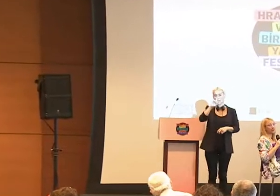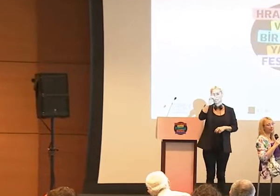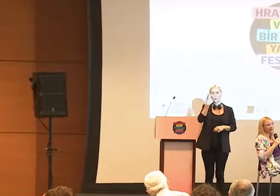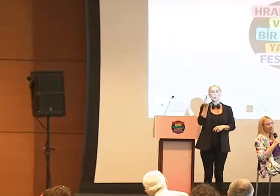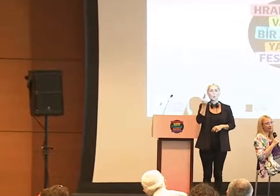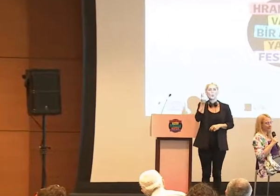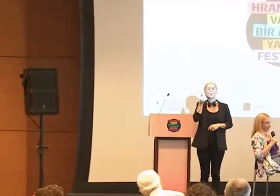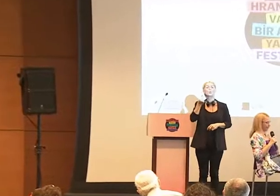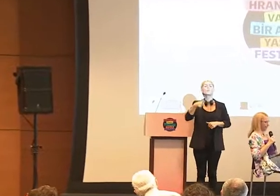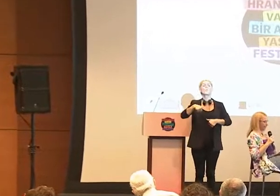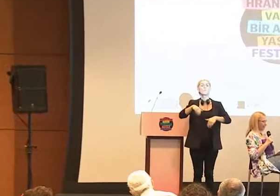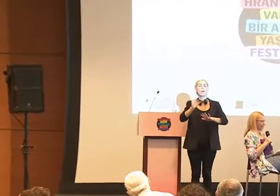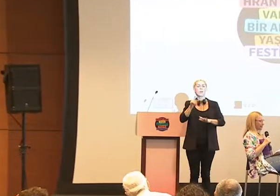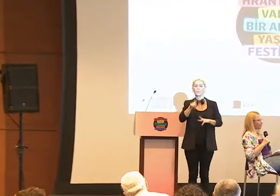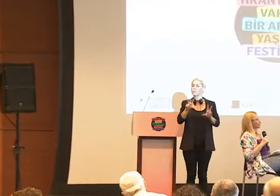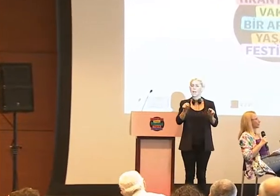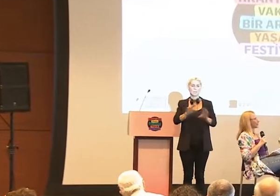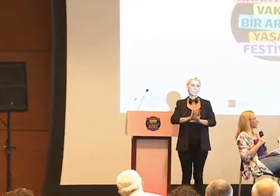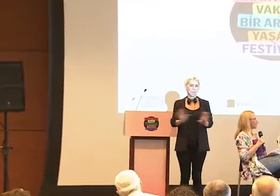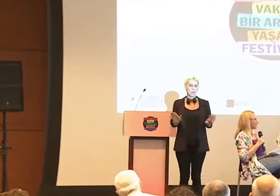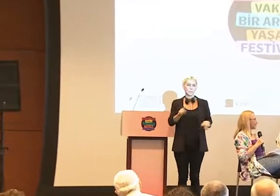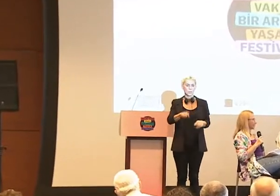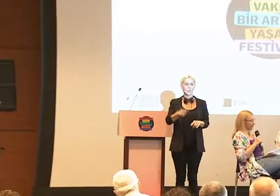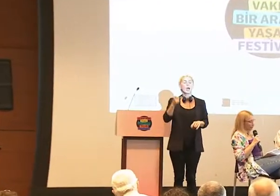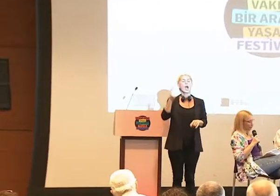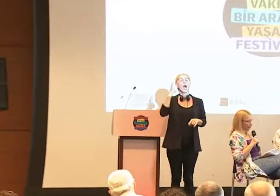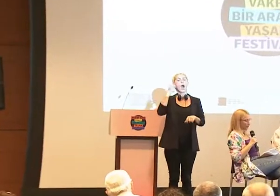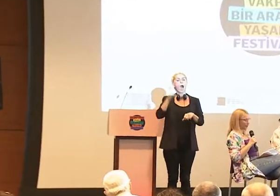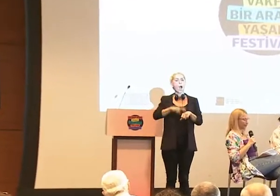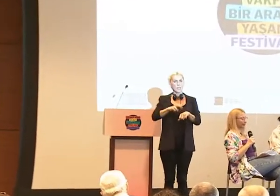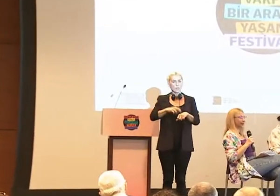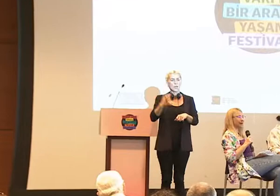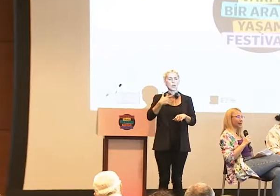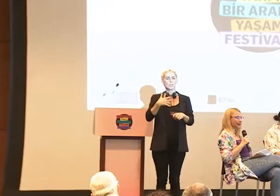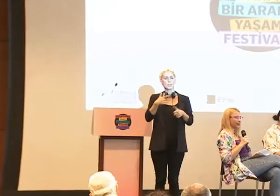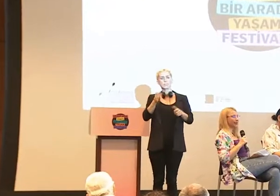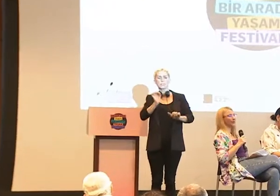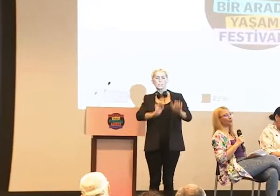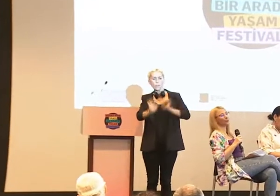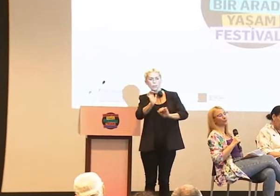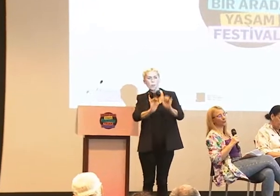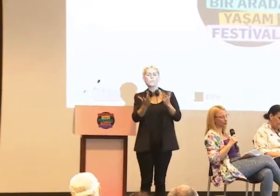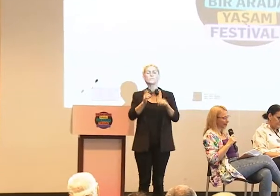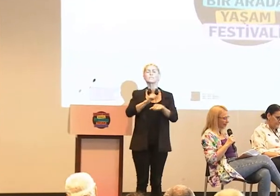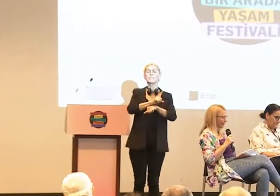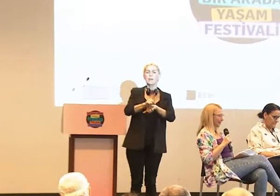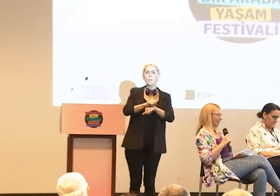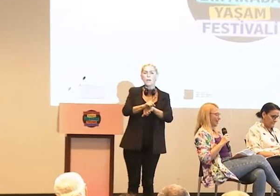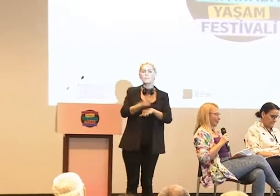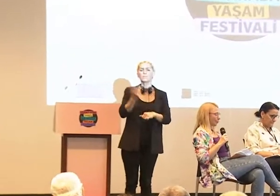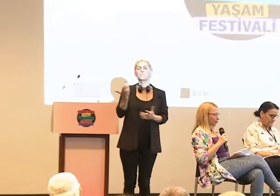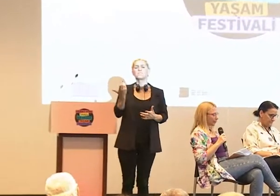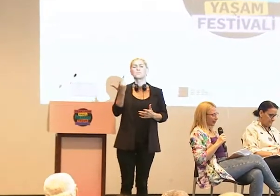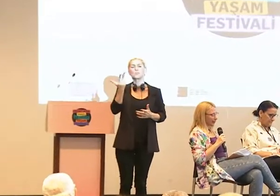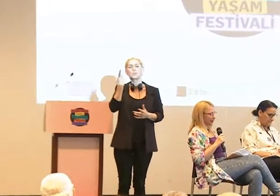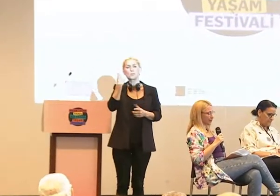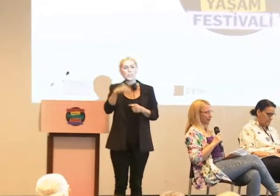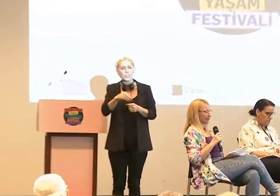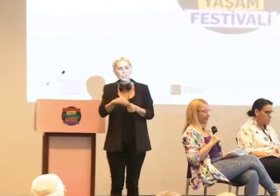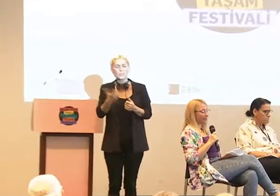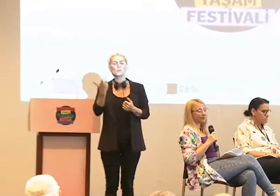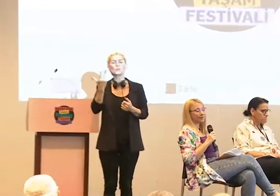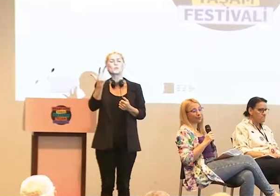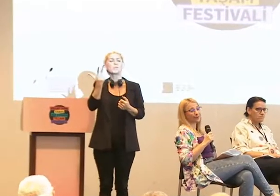start by asking the question is it enough to remember only or not to forget remembering is a form of